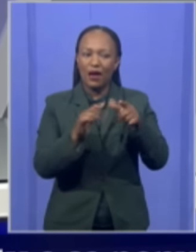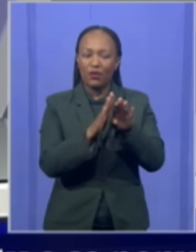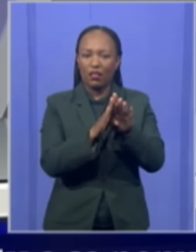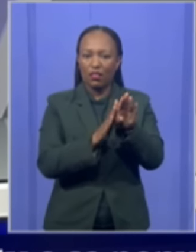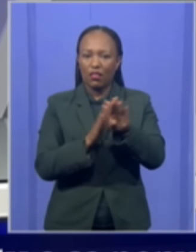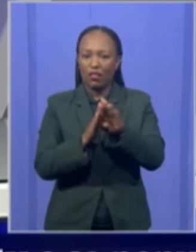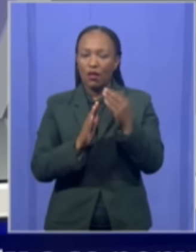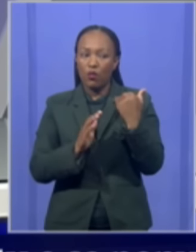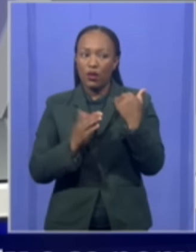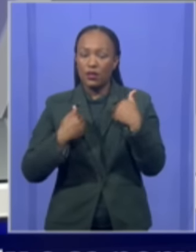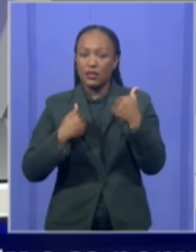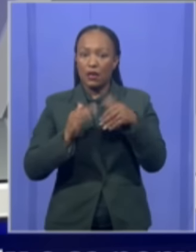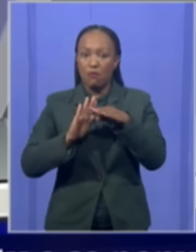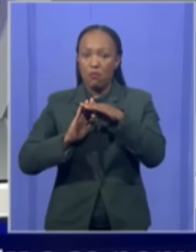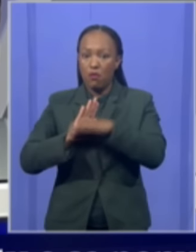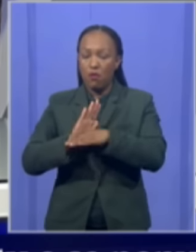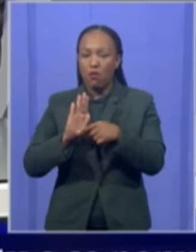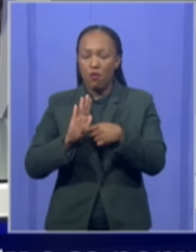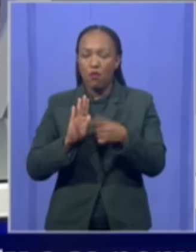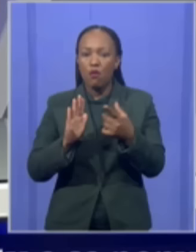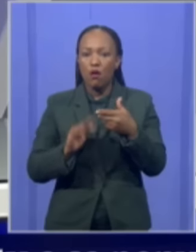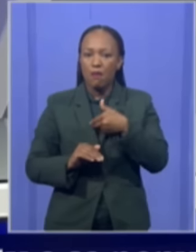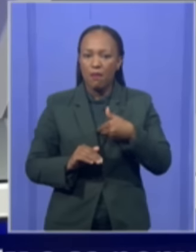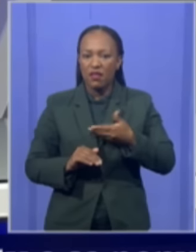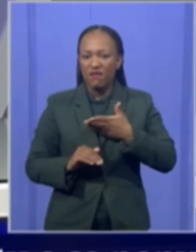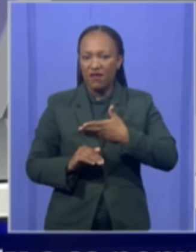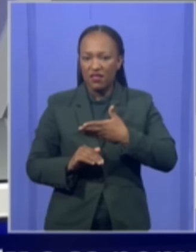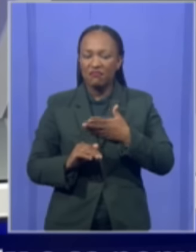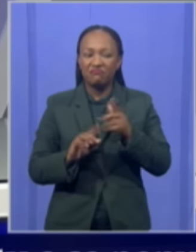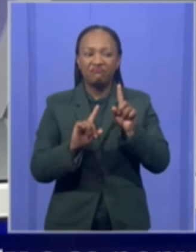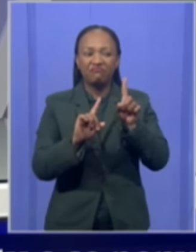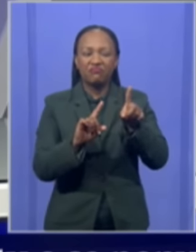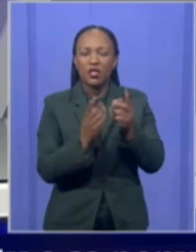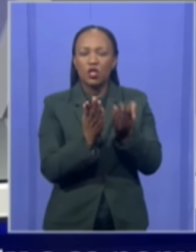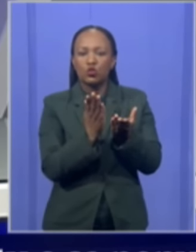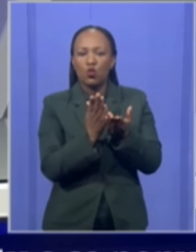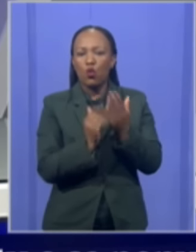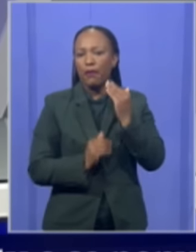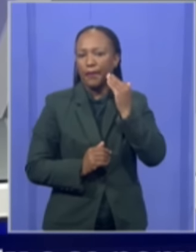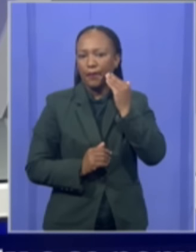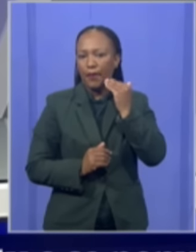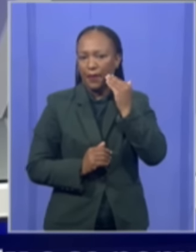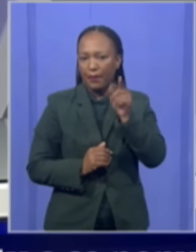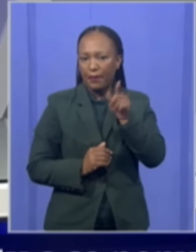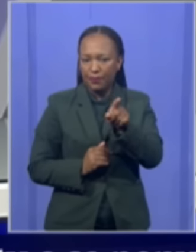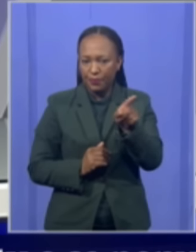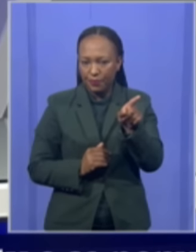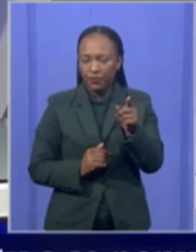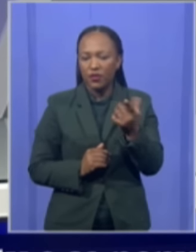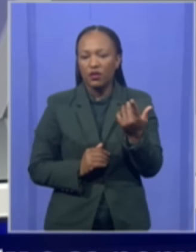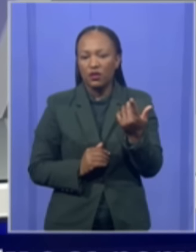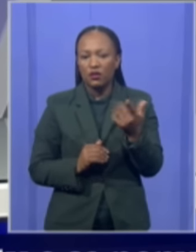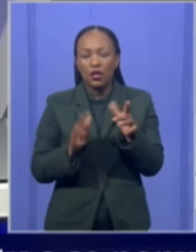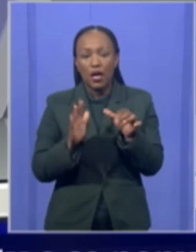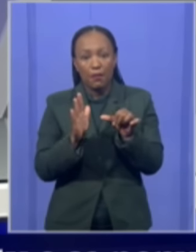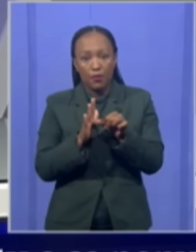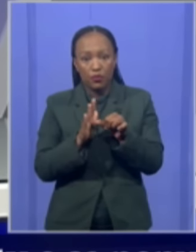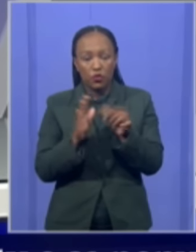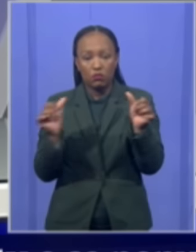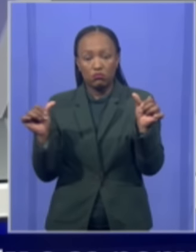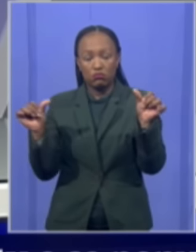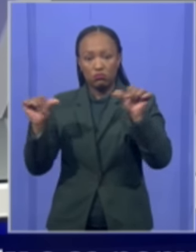ke ge batswadi ba ba romela dikolong tše re reng ke di-model C bjale go be go le bohlokwa kudu gore ge ba boa gae